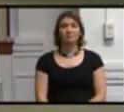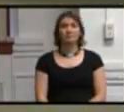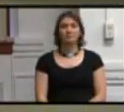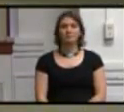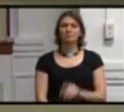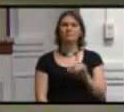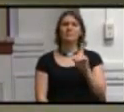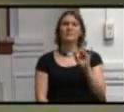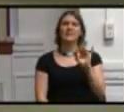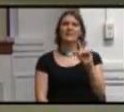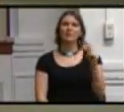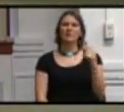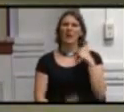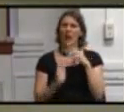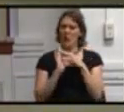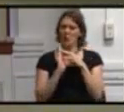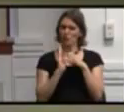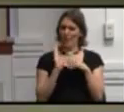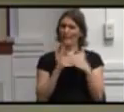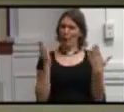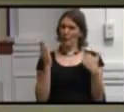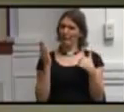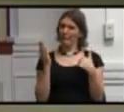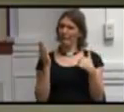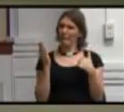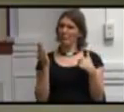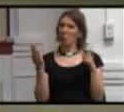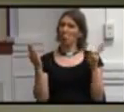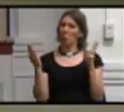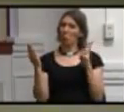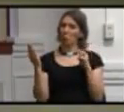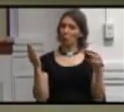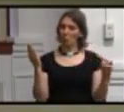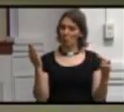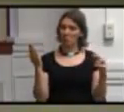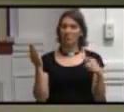So it looked to me from reading the book that